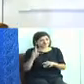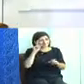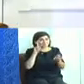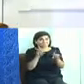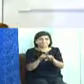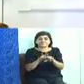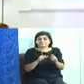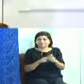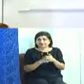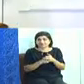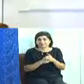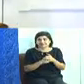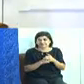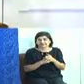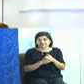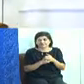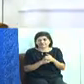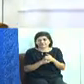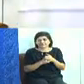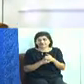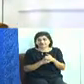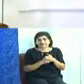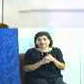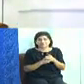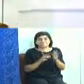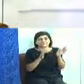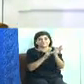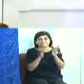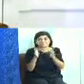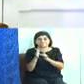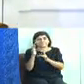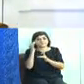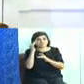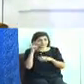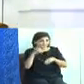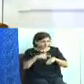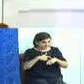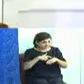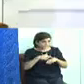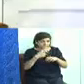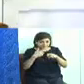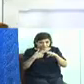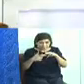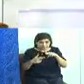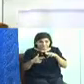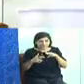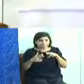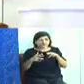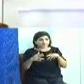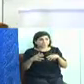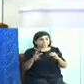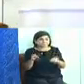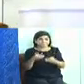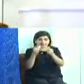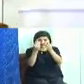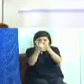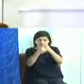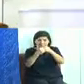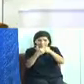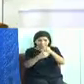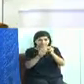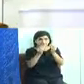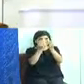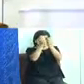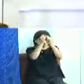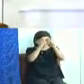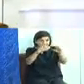preach. But Jesus, knowing that his time was short with them, took the bread and he blessed it and he broke it.